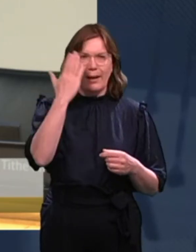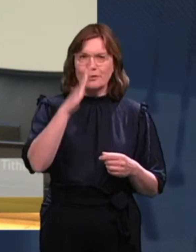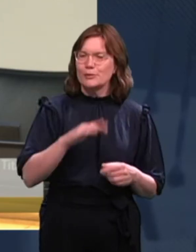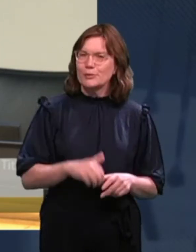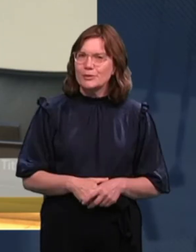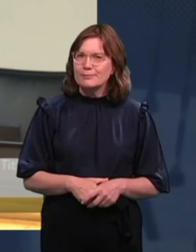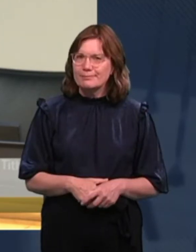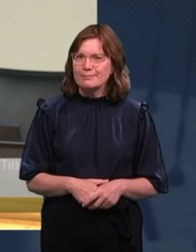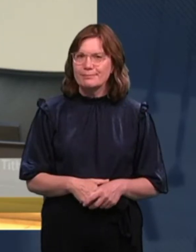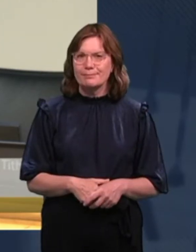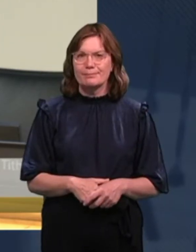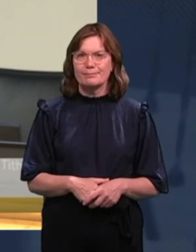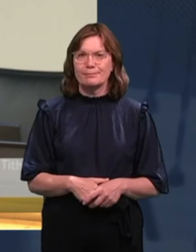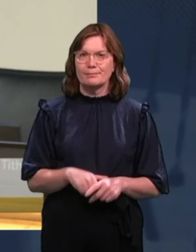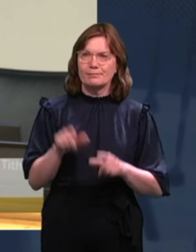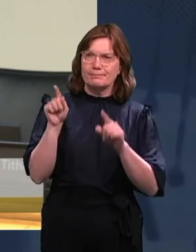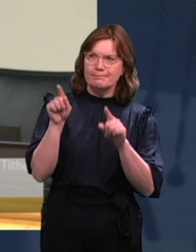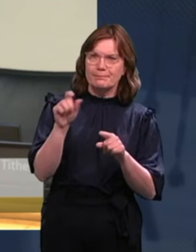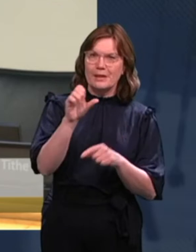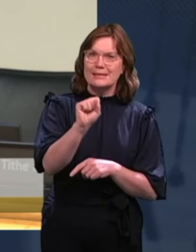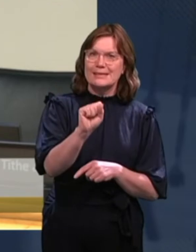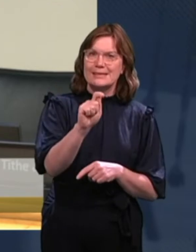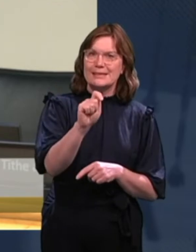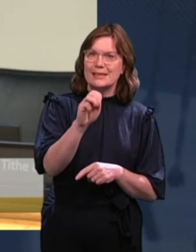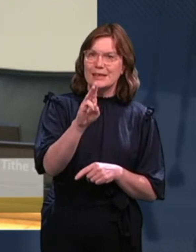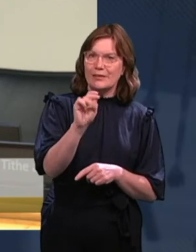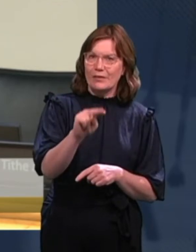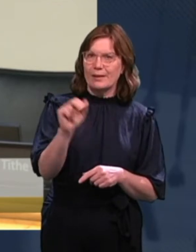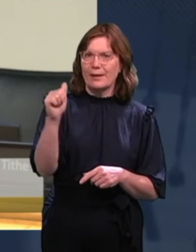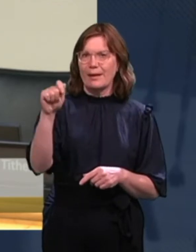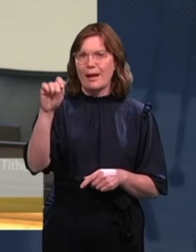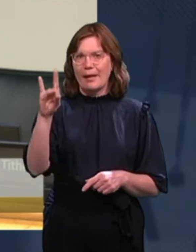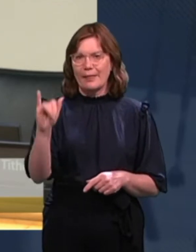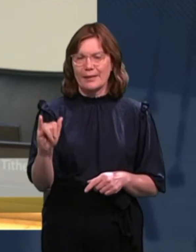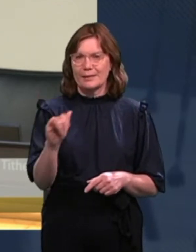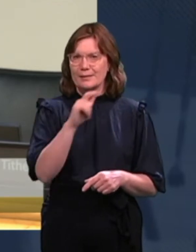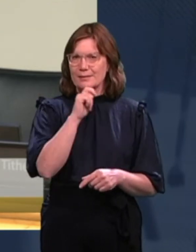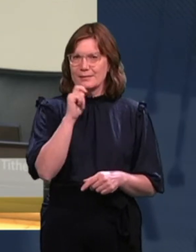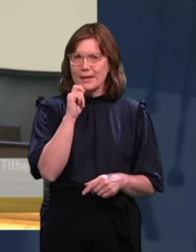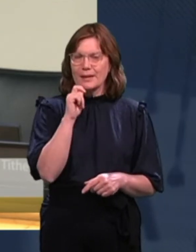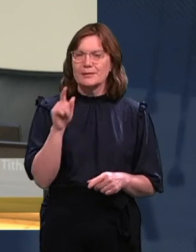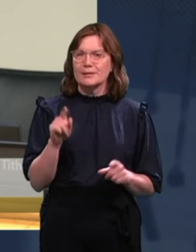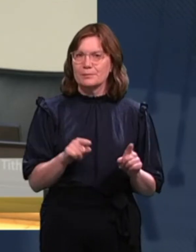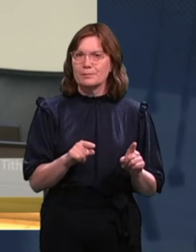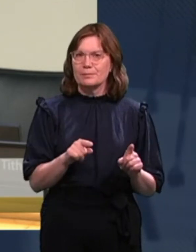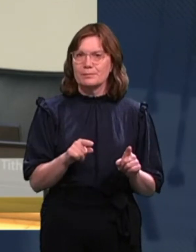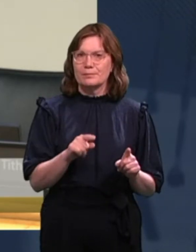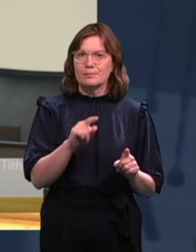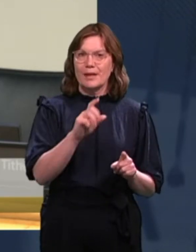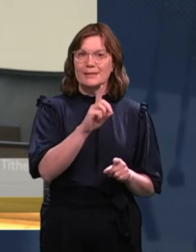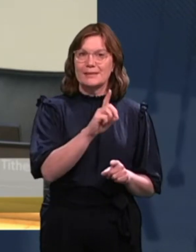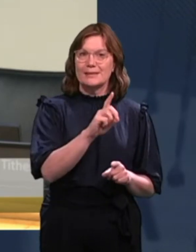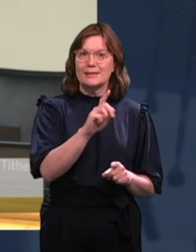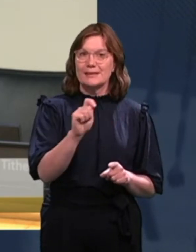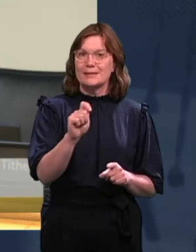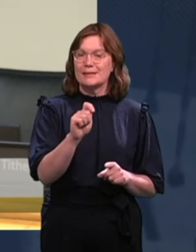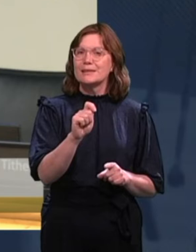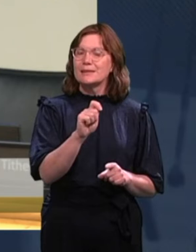is something that Stephen and Anthony have touched on, and Deputy Pat Buckley as well.